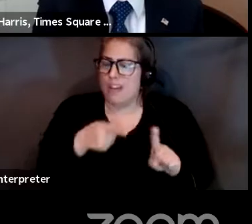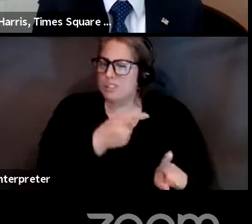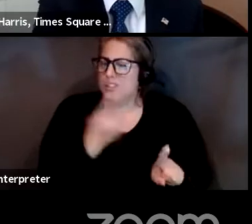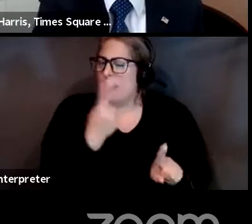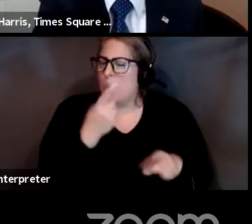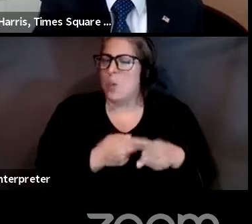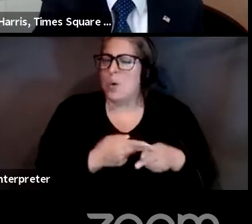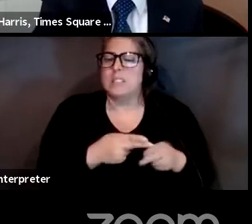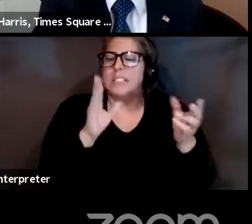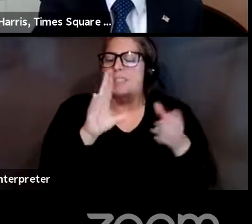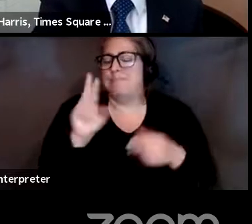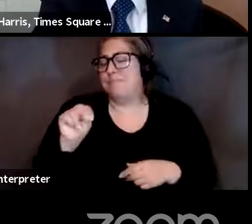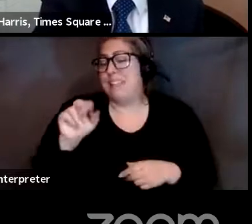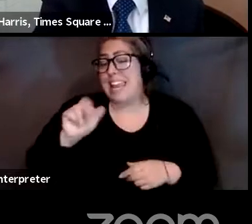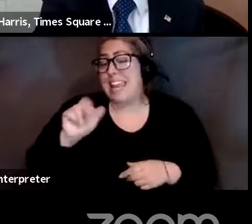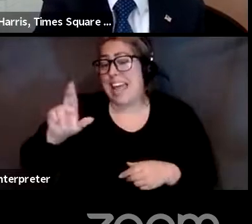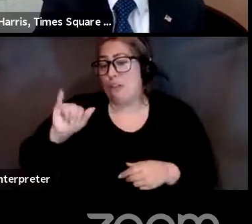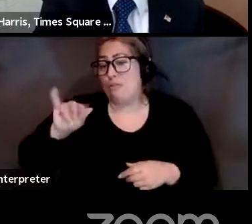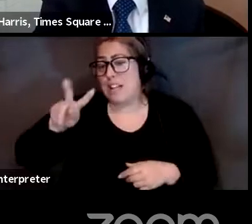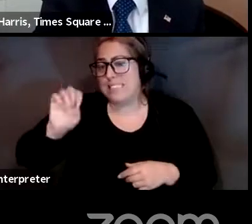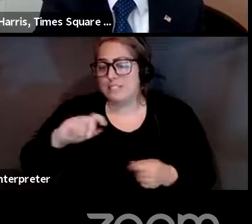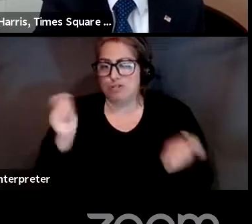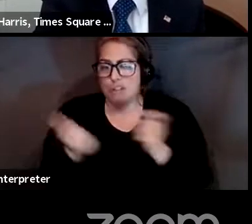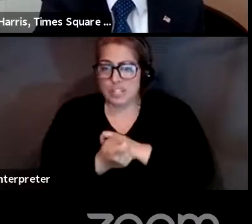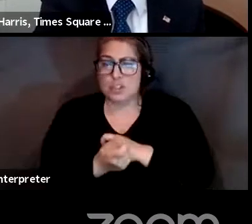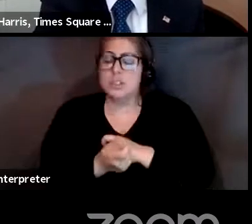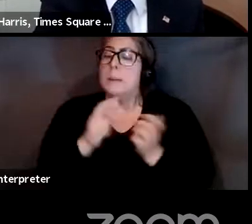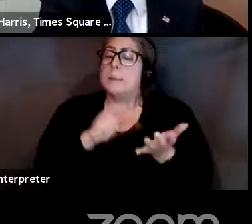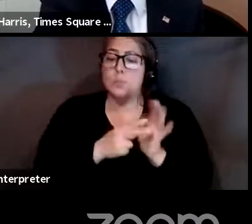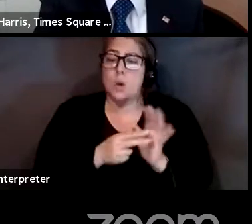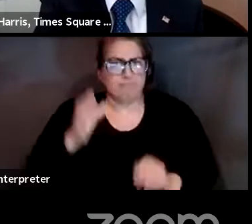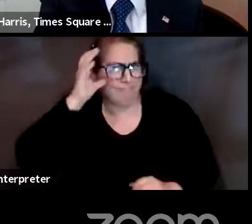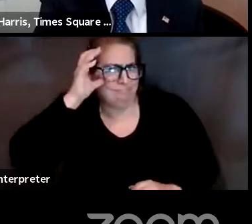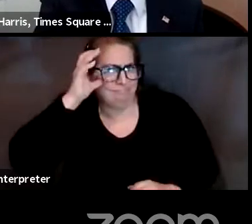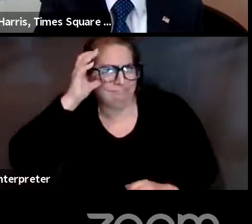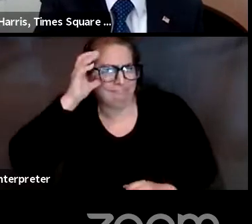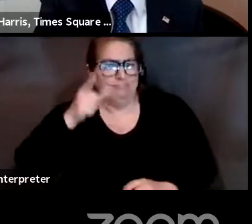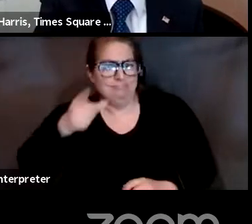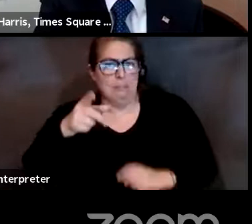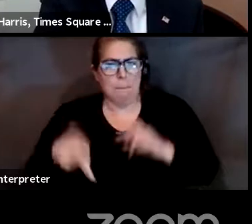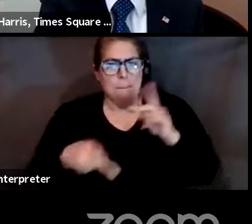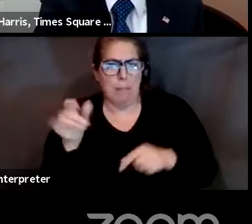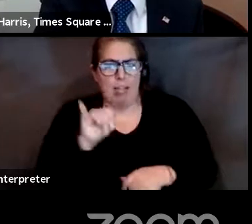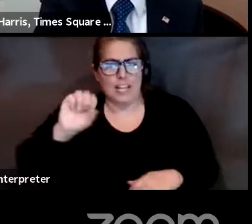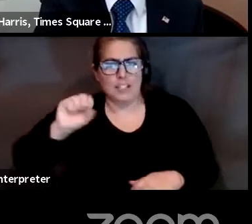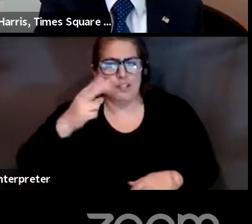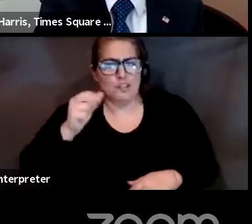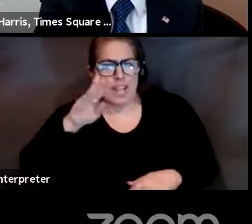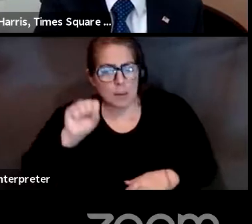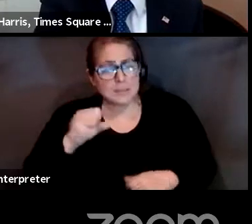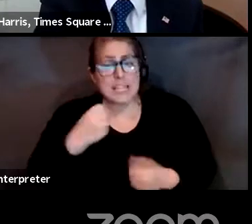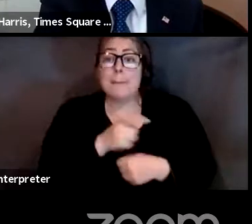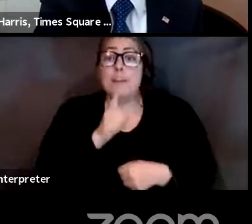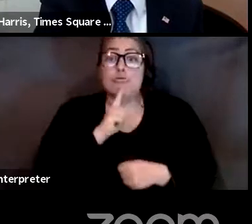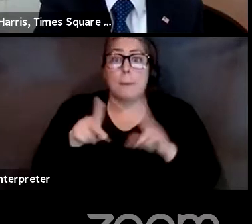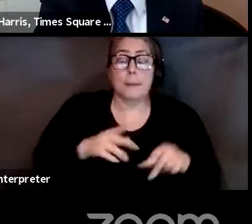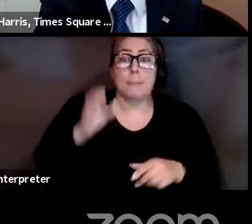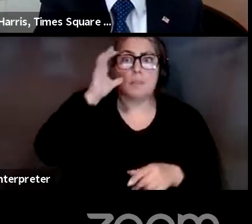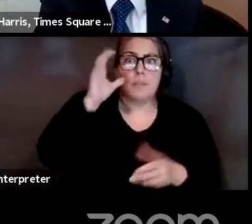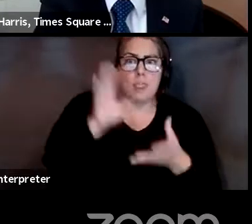that the voices of people like Shams are reflected in the news and that people hear the story